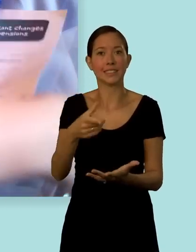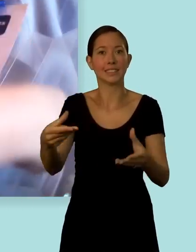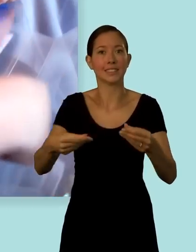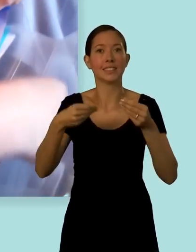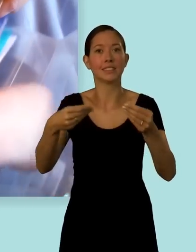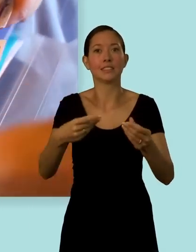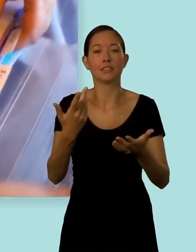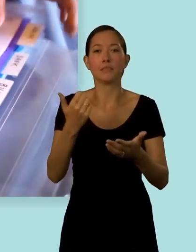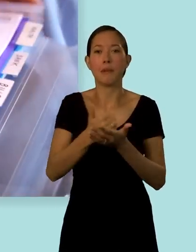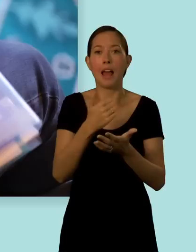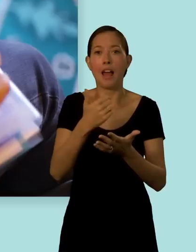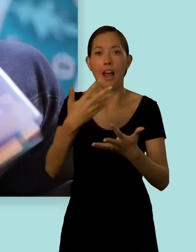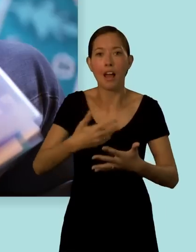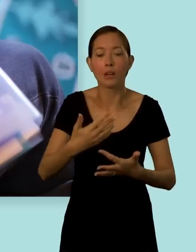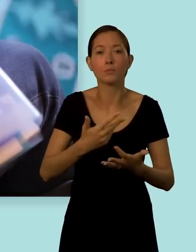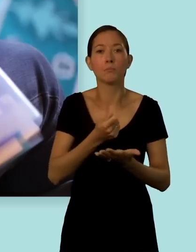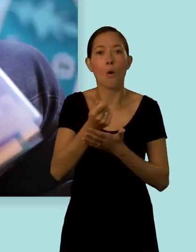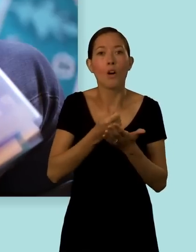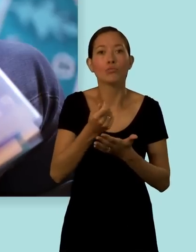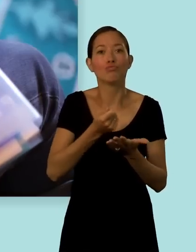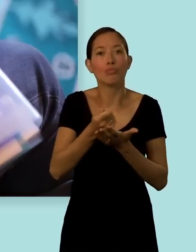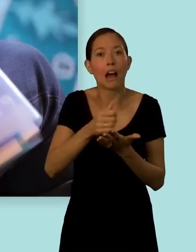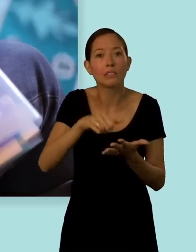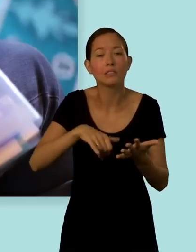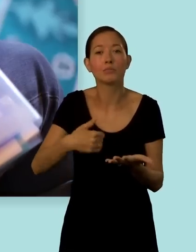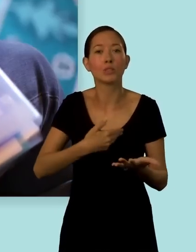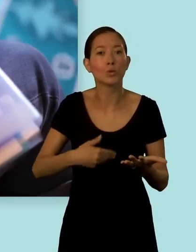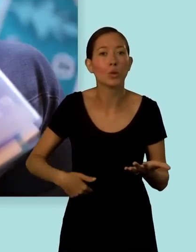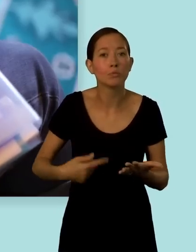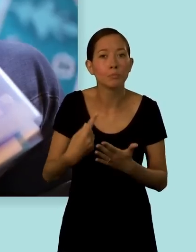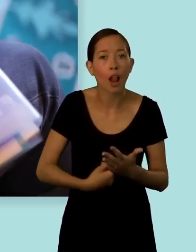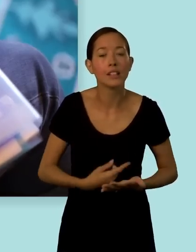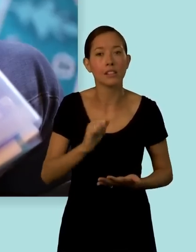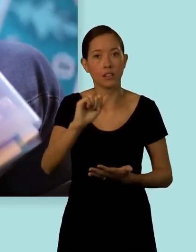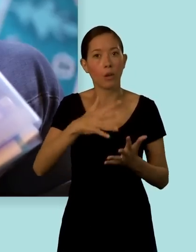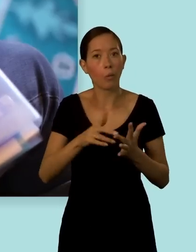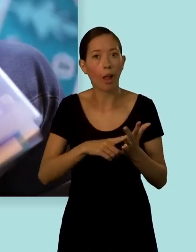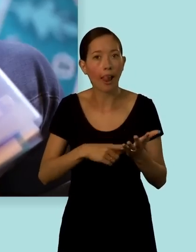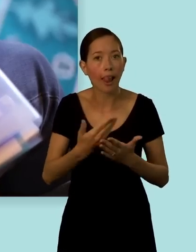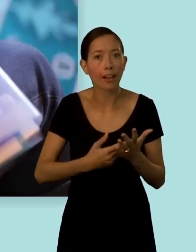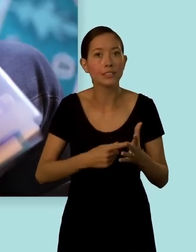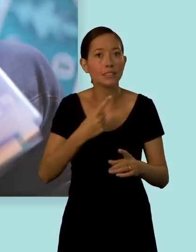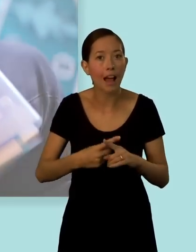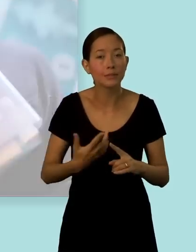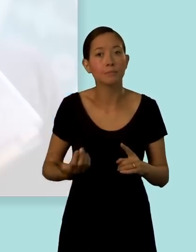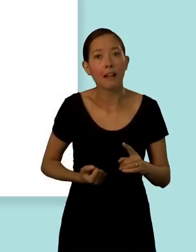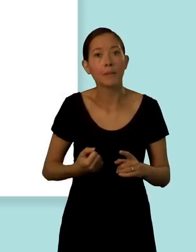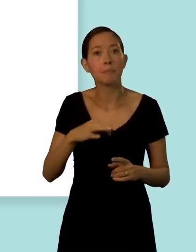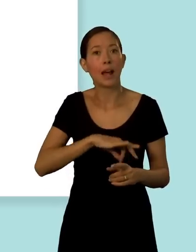includes bank accounts, mortgage or rent documents, insurance policies, your will, tax, benefits and pension details.